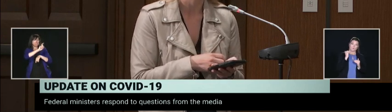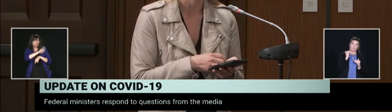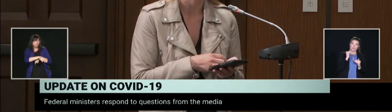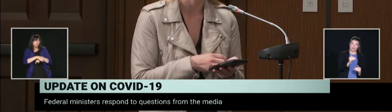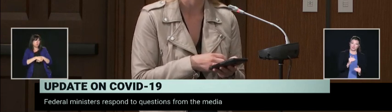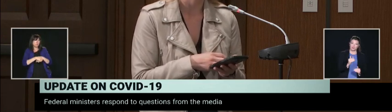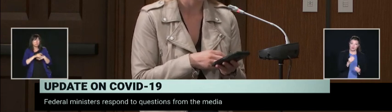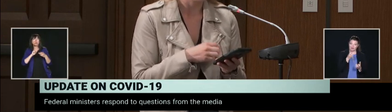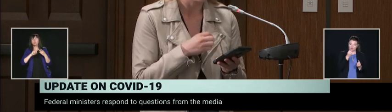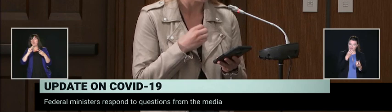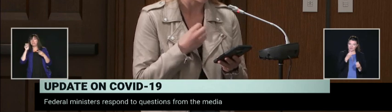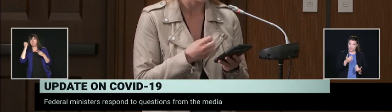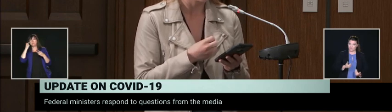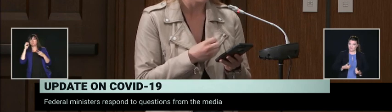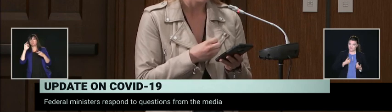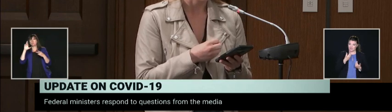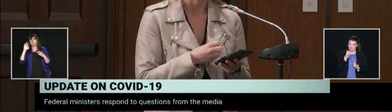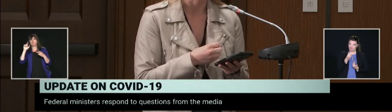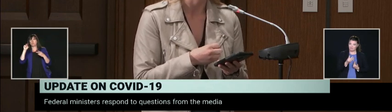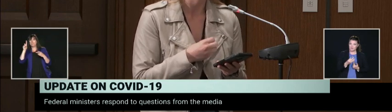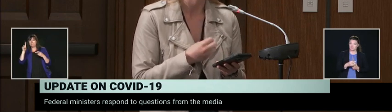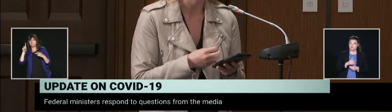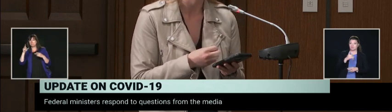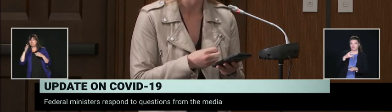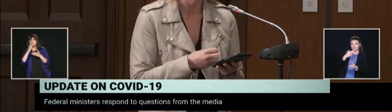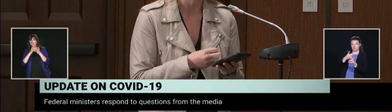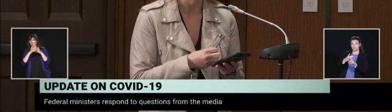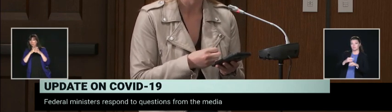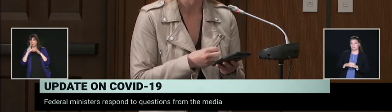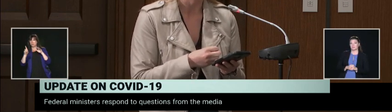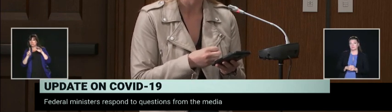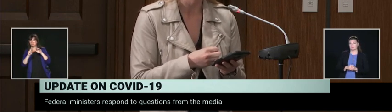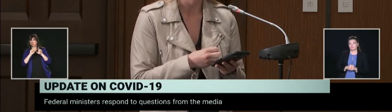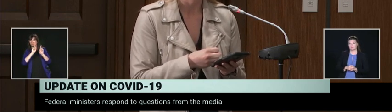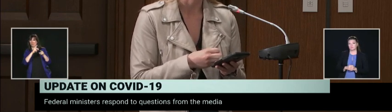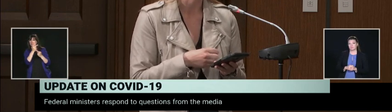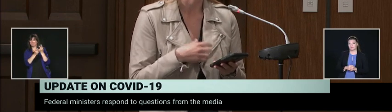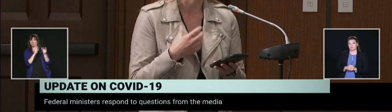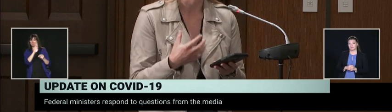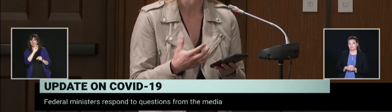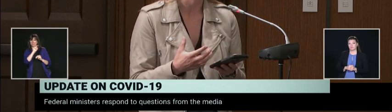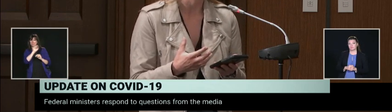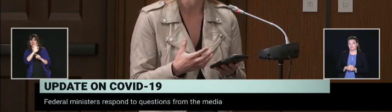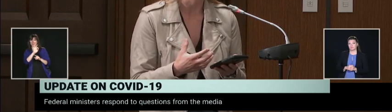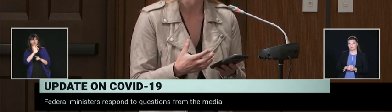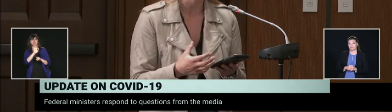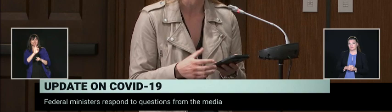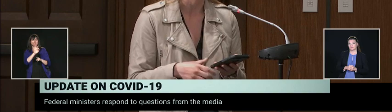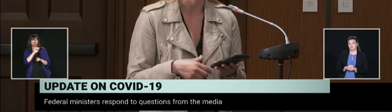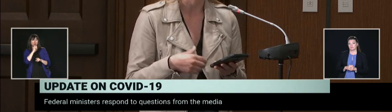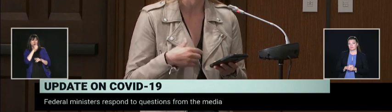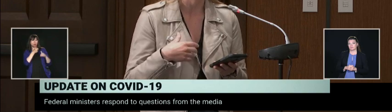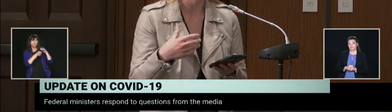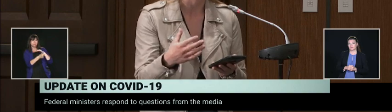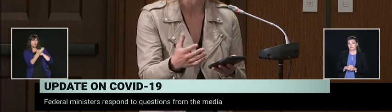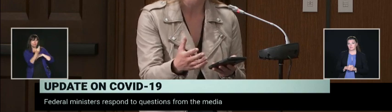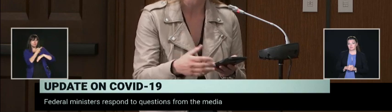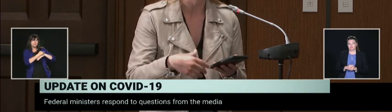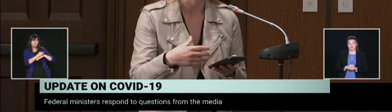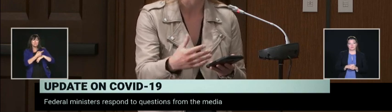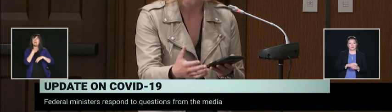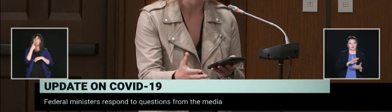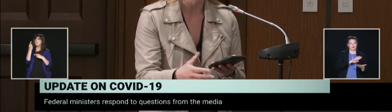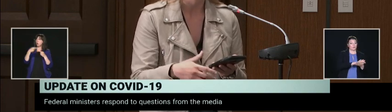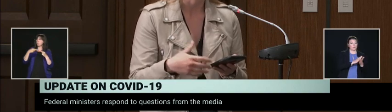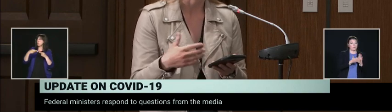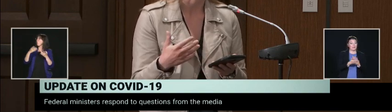that Americans are showing up in Banff without self-isolating for 14 days, that they're telling border officials that they're on their way to Alaska,